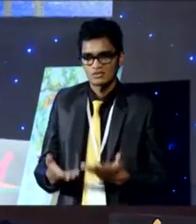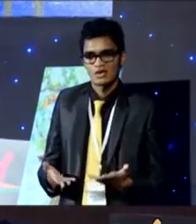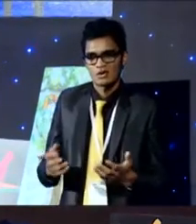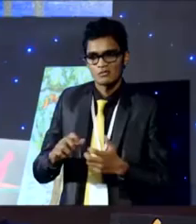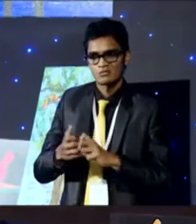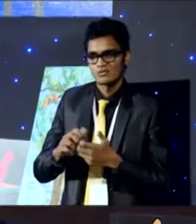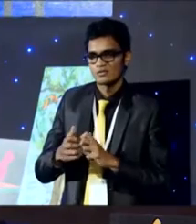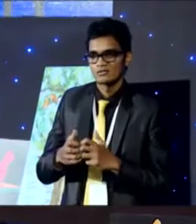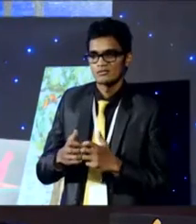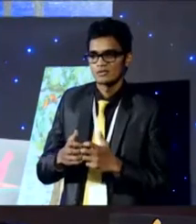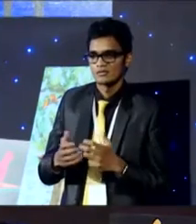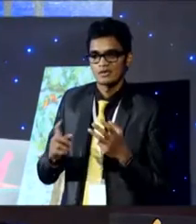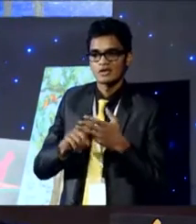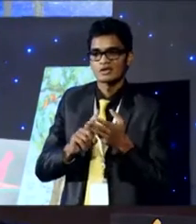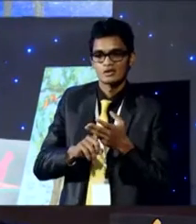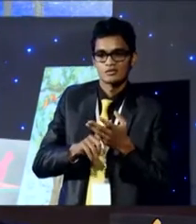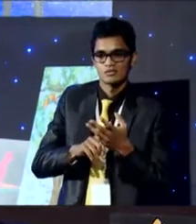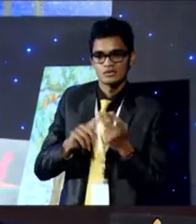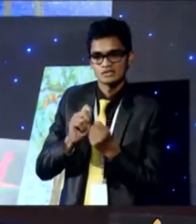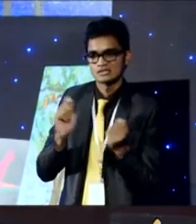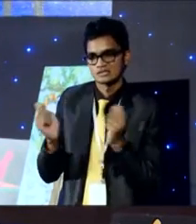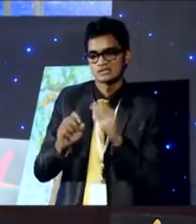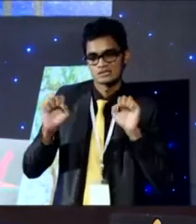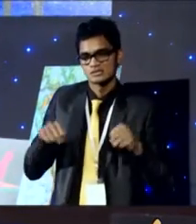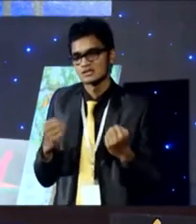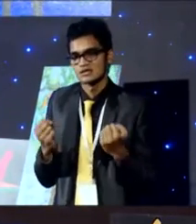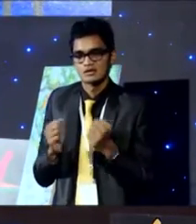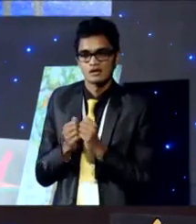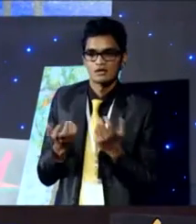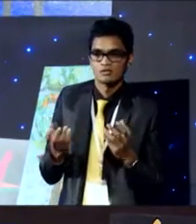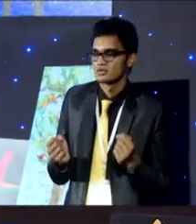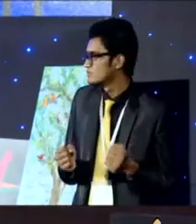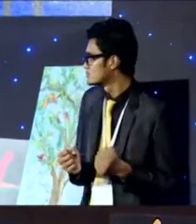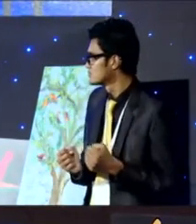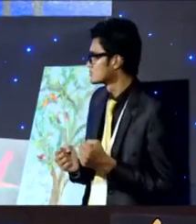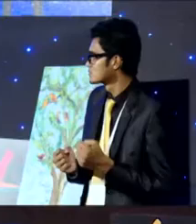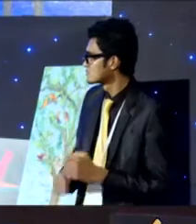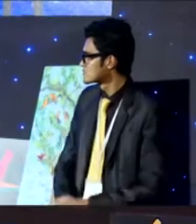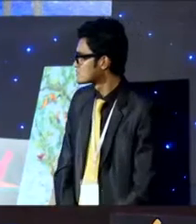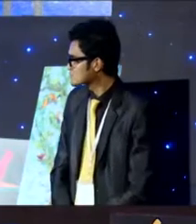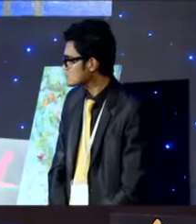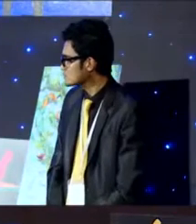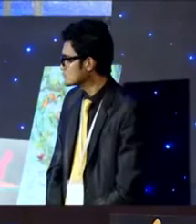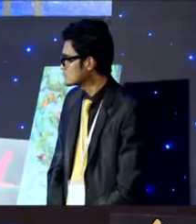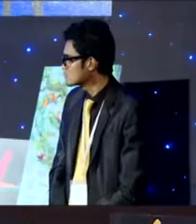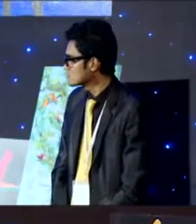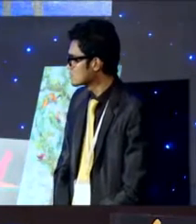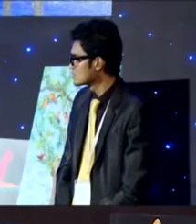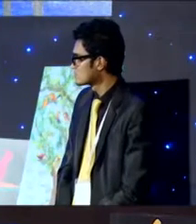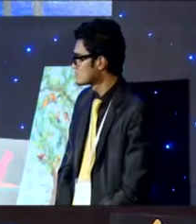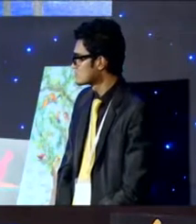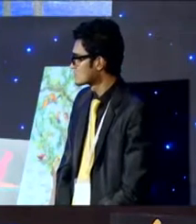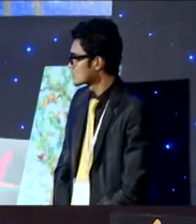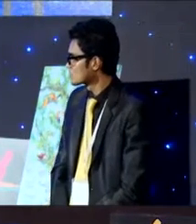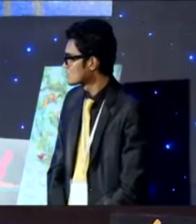place where I have seen a convergence of the various stakeholders that we say are going to be. Let me just